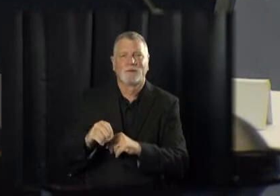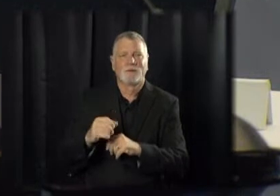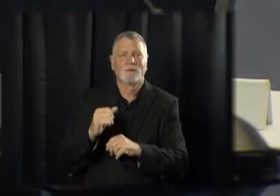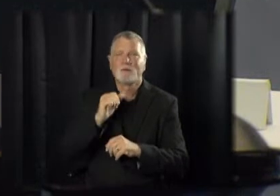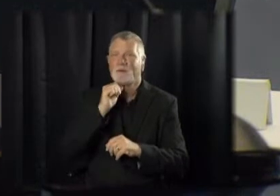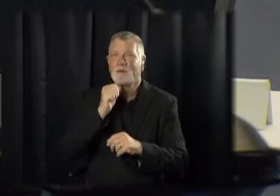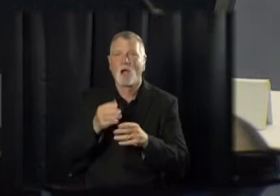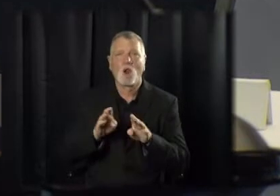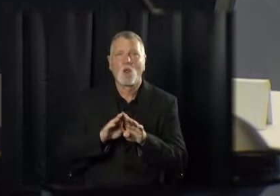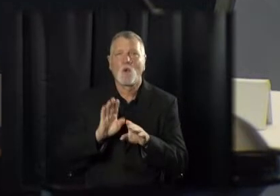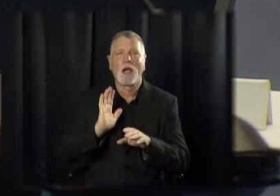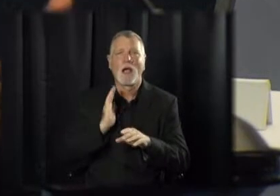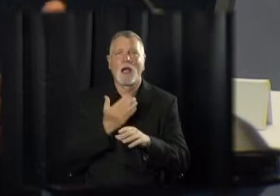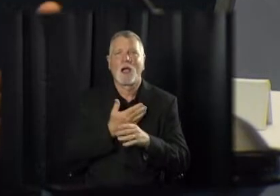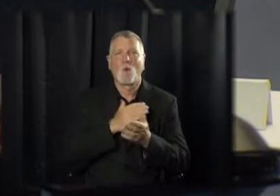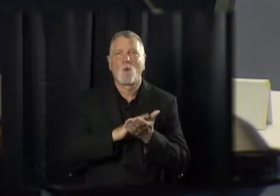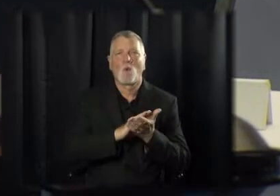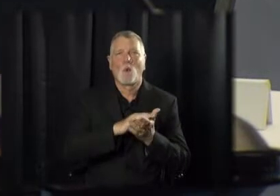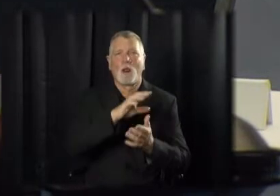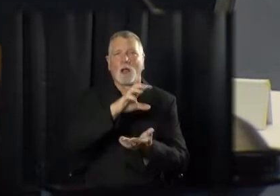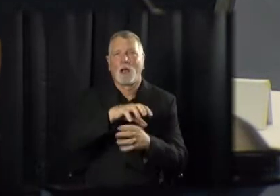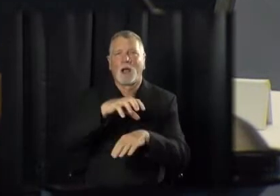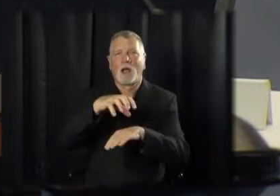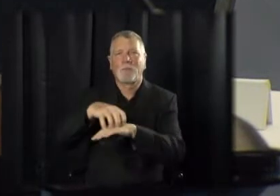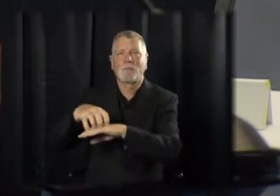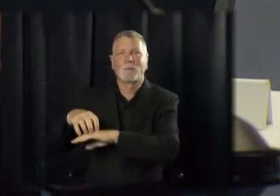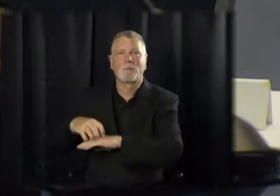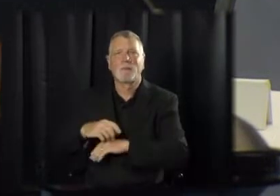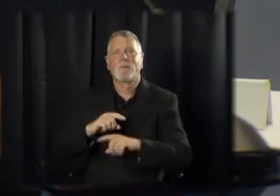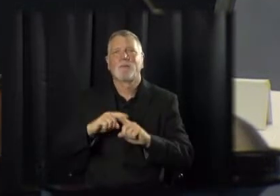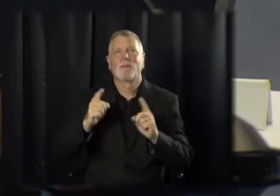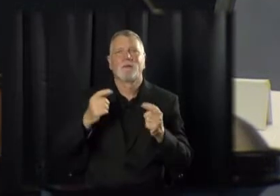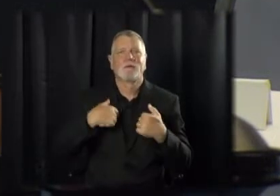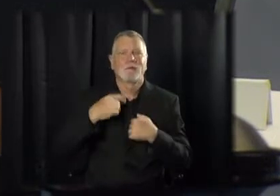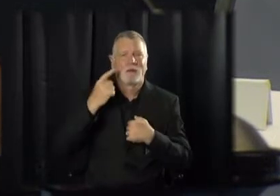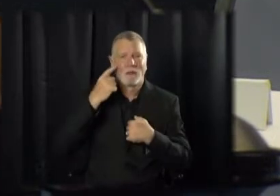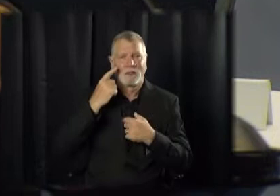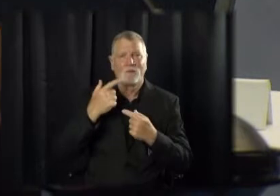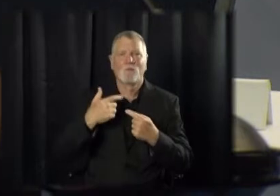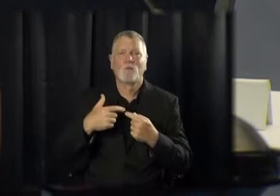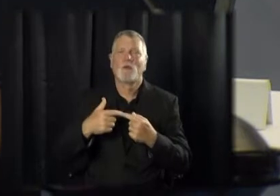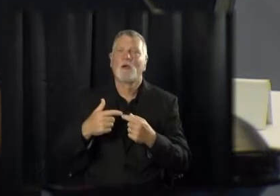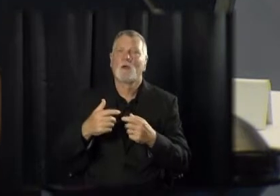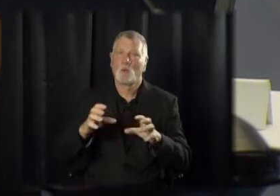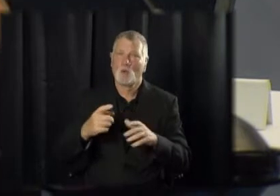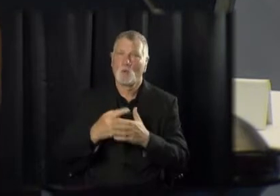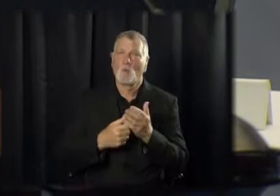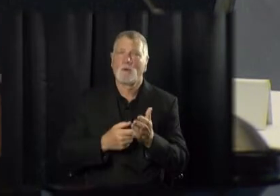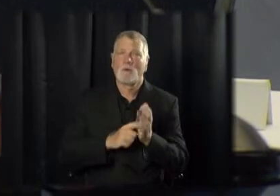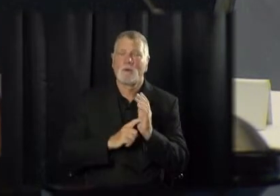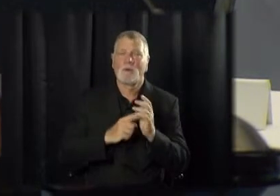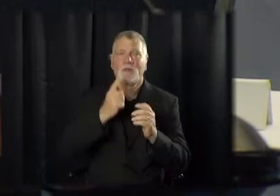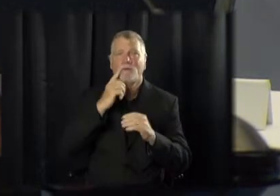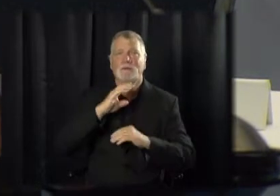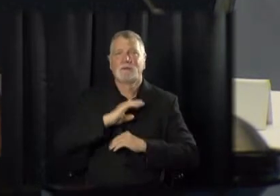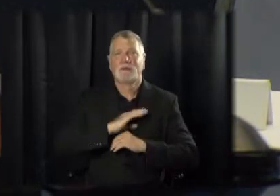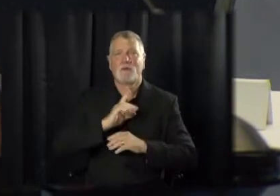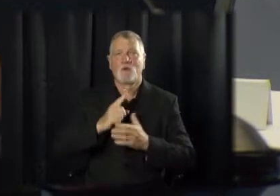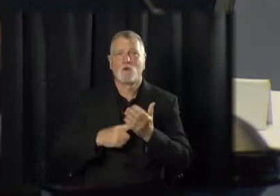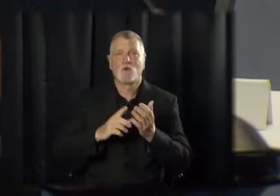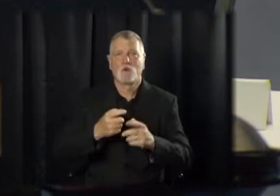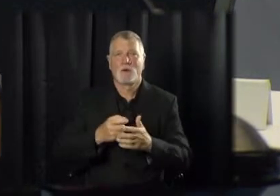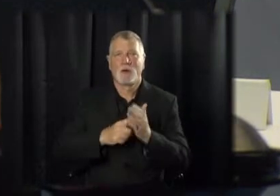our campuses, okay, et cetera, et cetera. So I think we are doing what is required to satisfy your